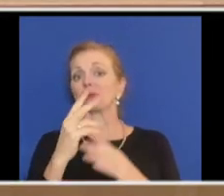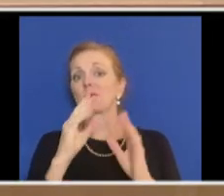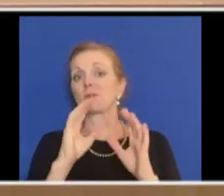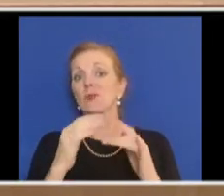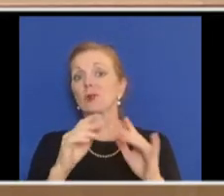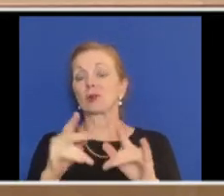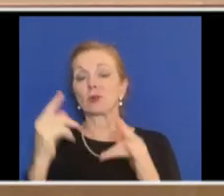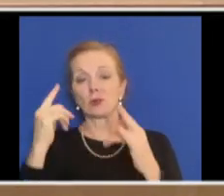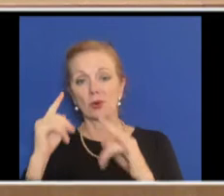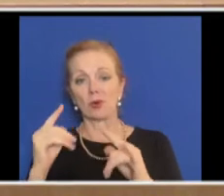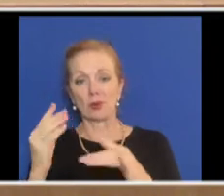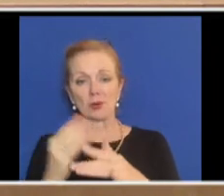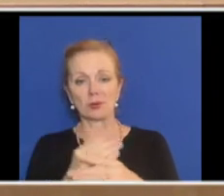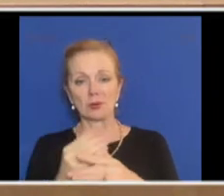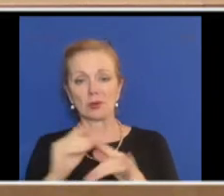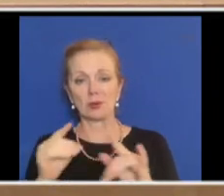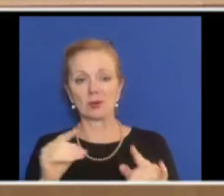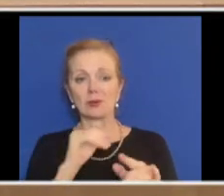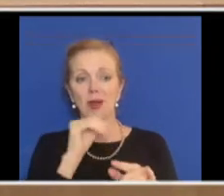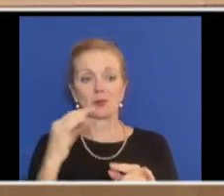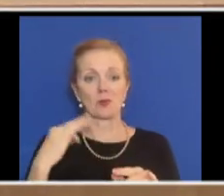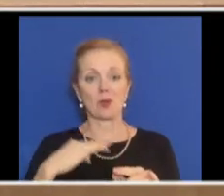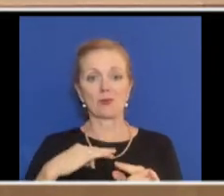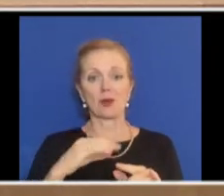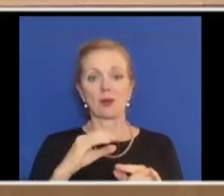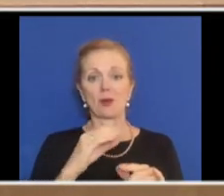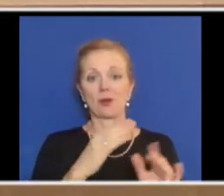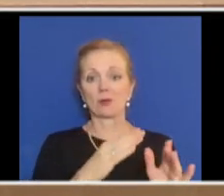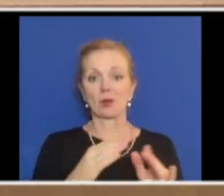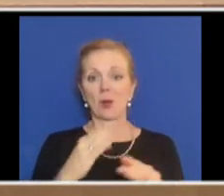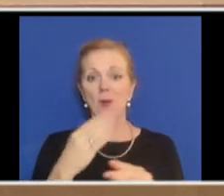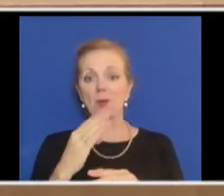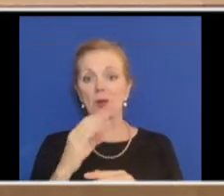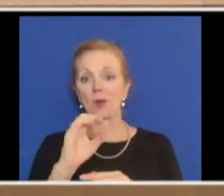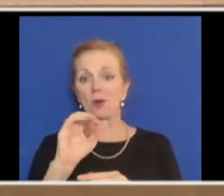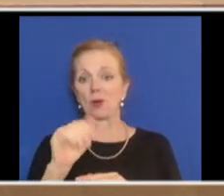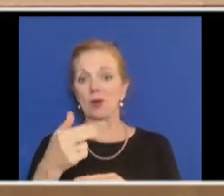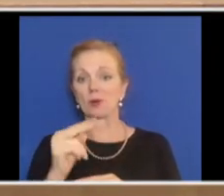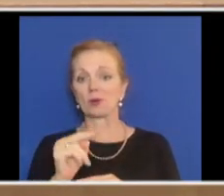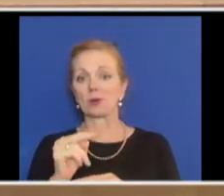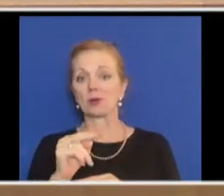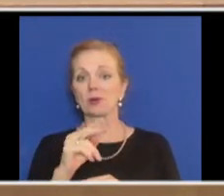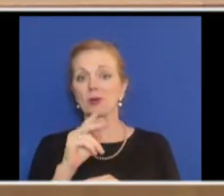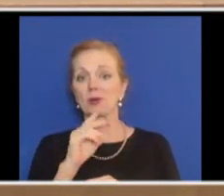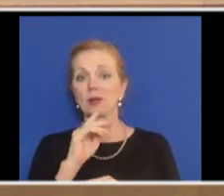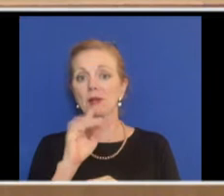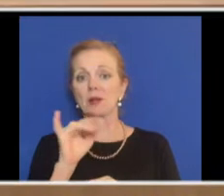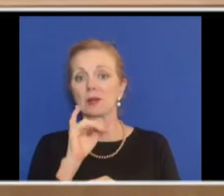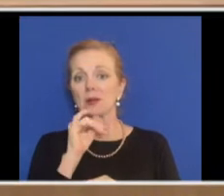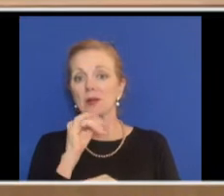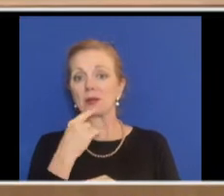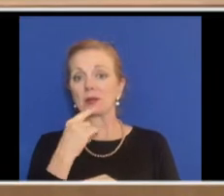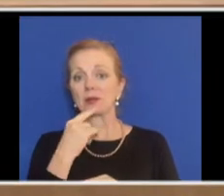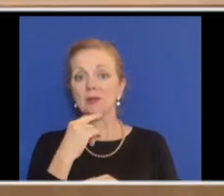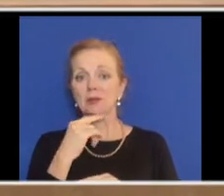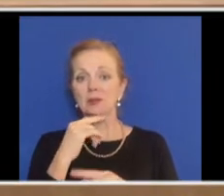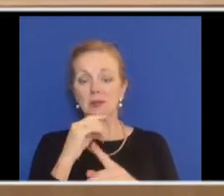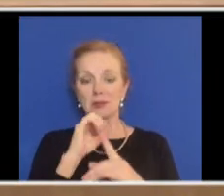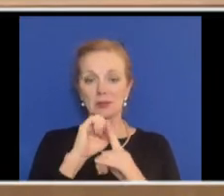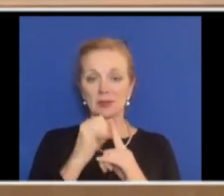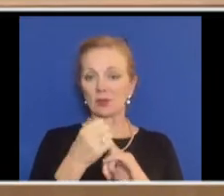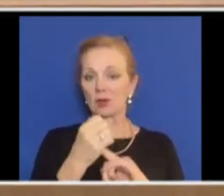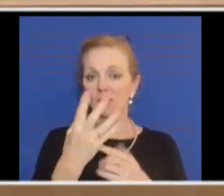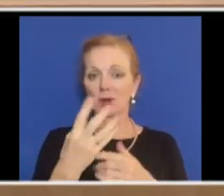between a non-profit organization and blue ocean but it likely wouldn't be a scenario that we would incorporate into